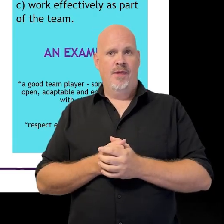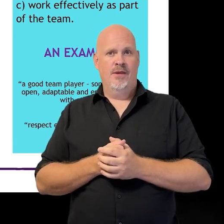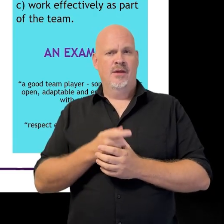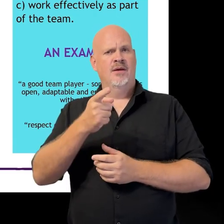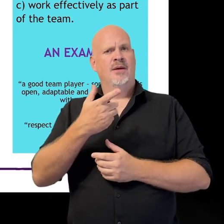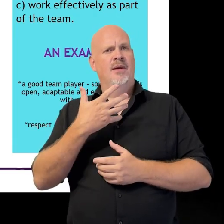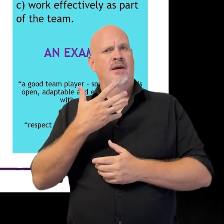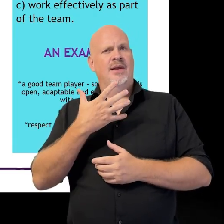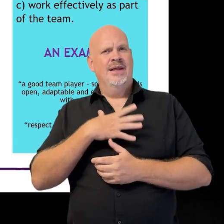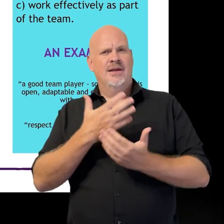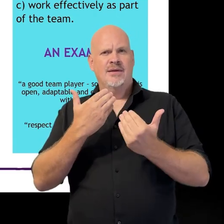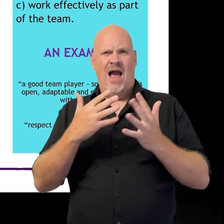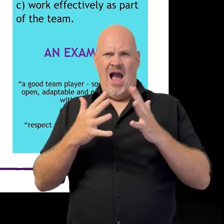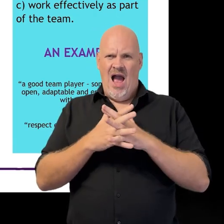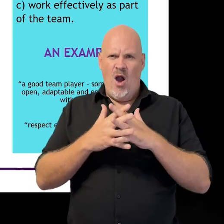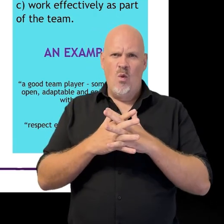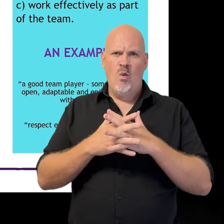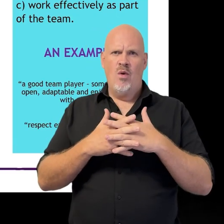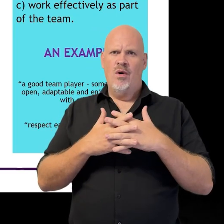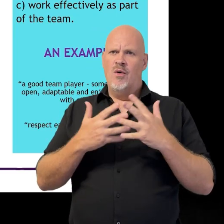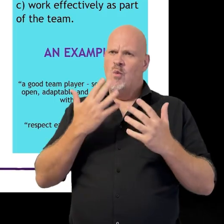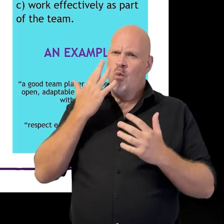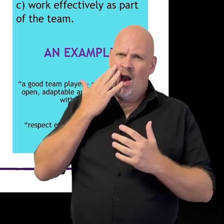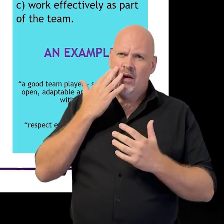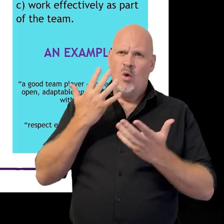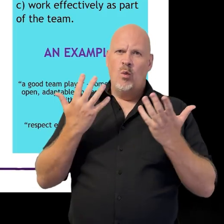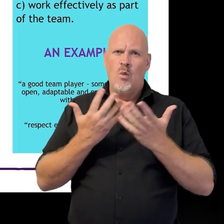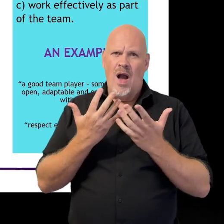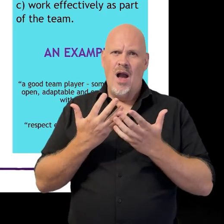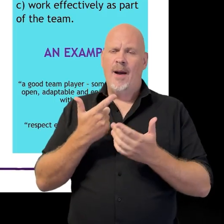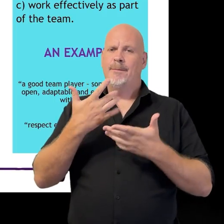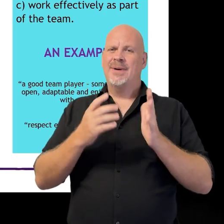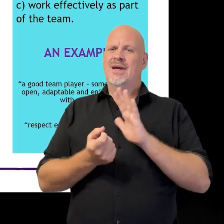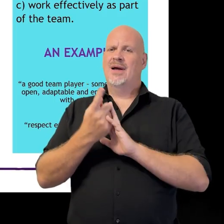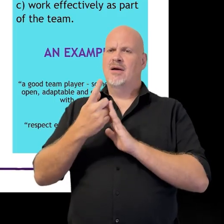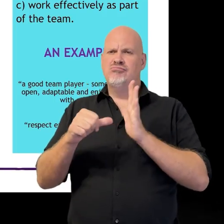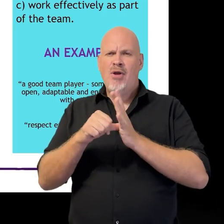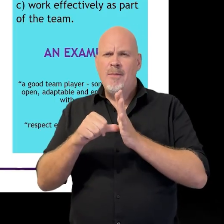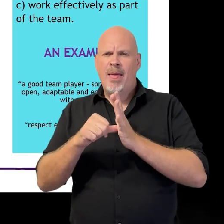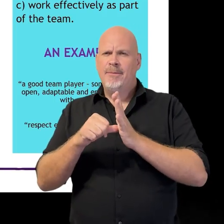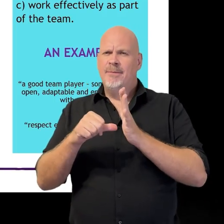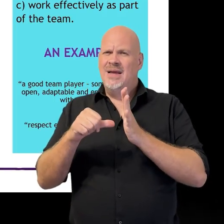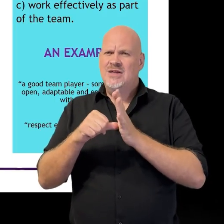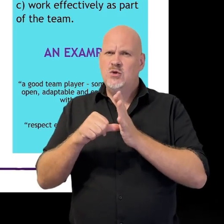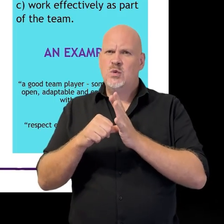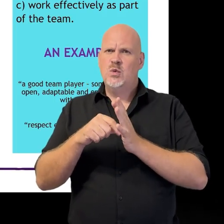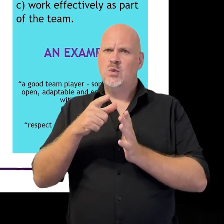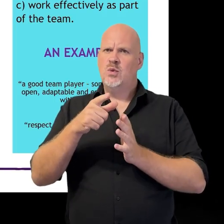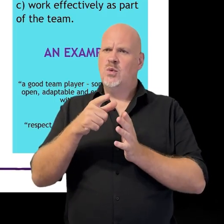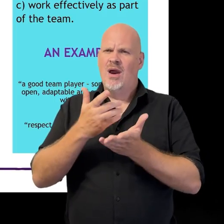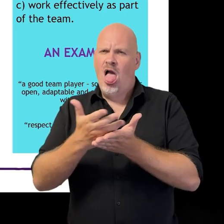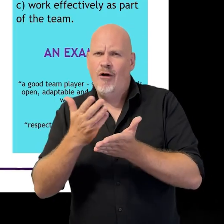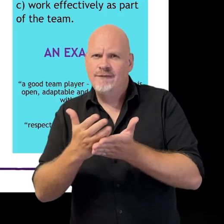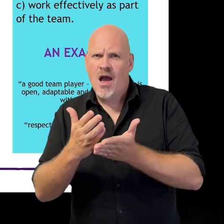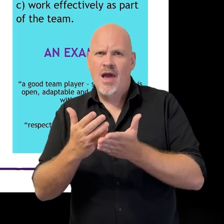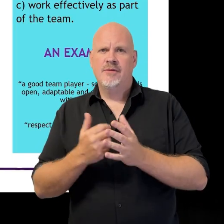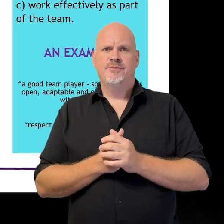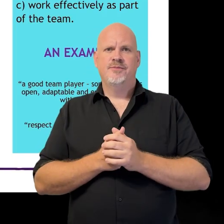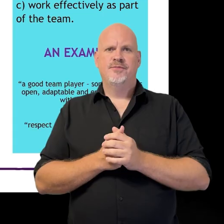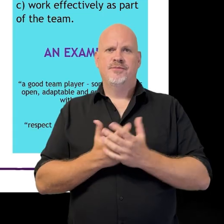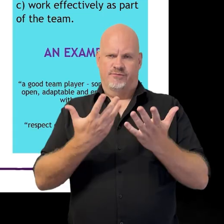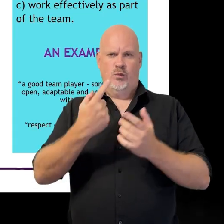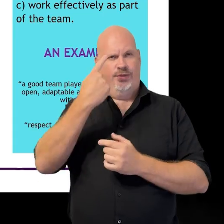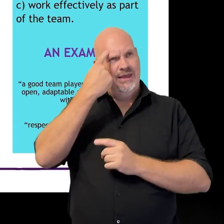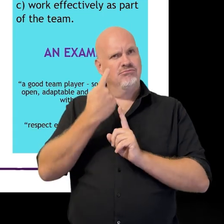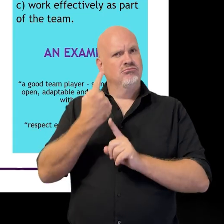openness. So when you're talking about how you contributed your views and opinions, it wouldn't be a bad thing to reflect those